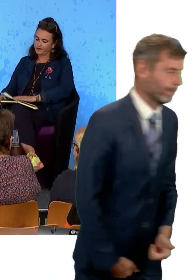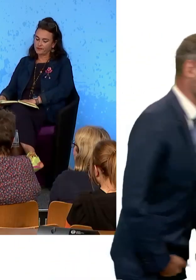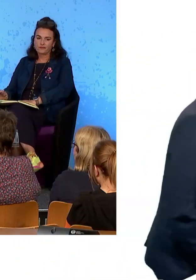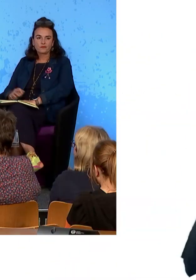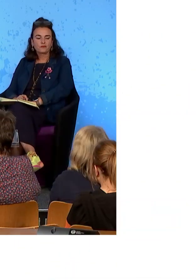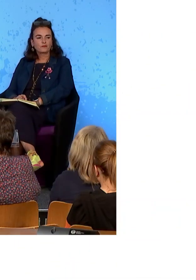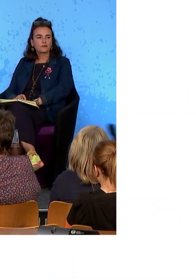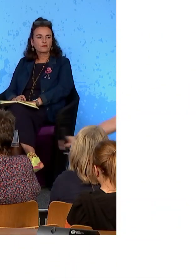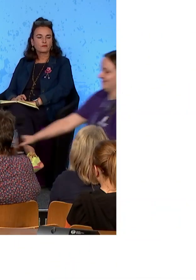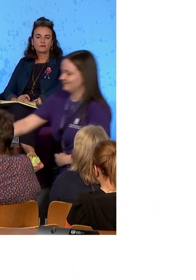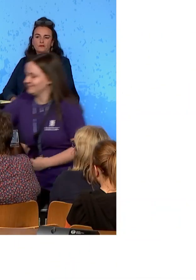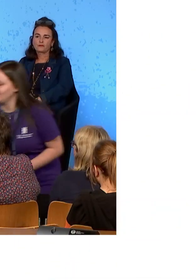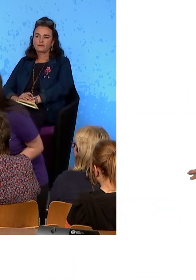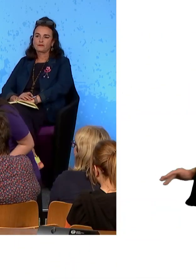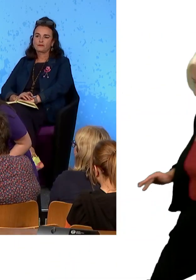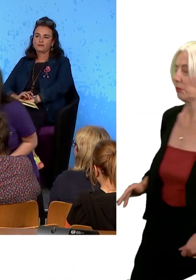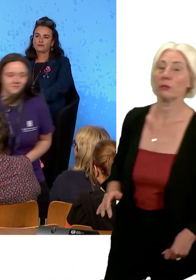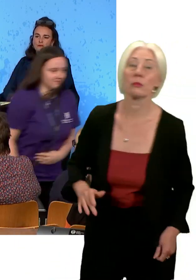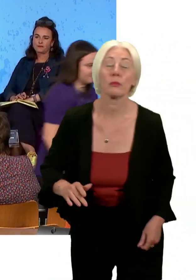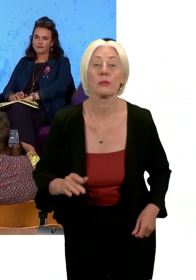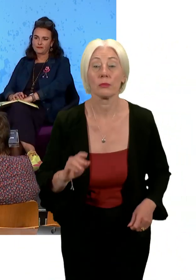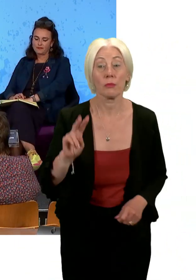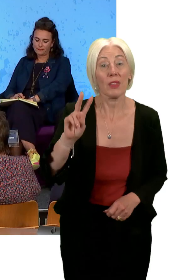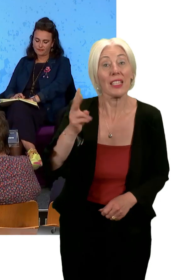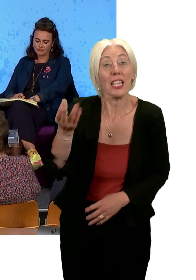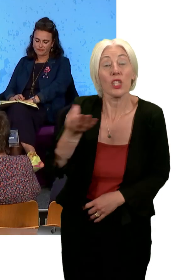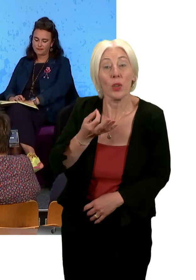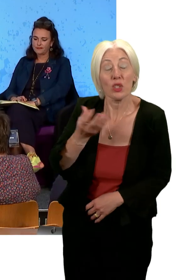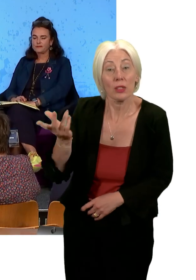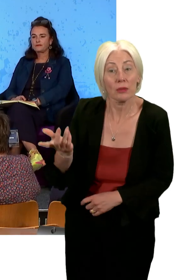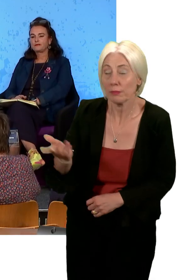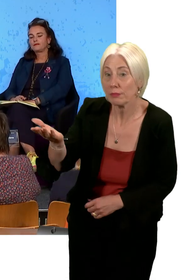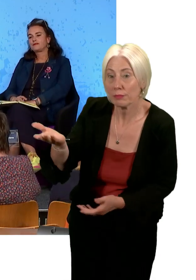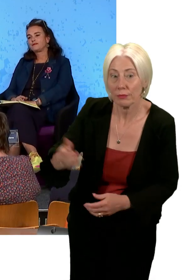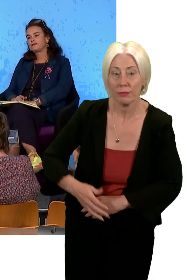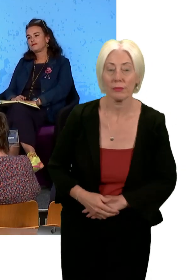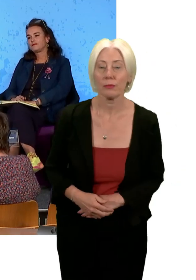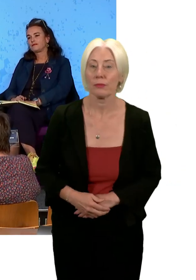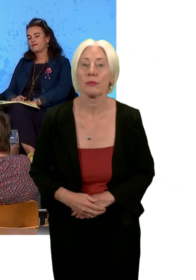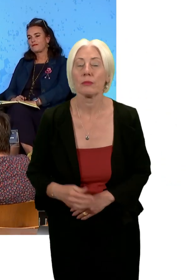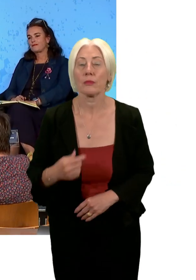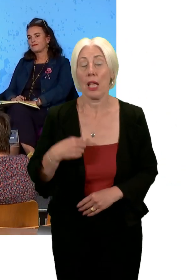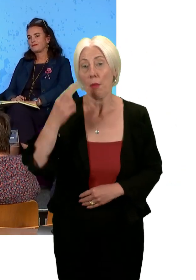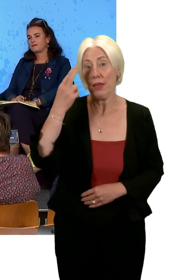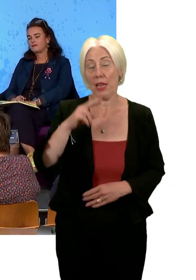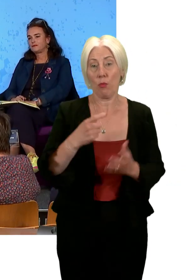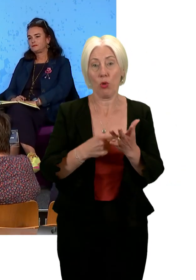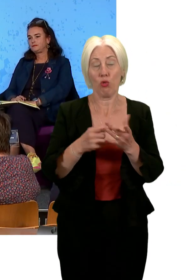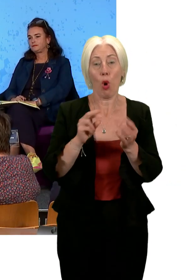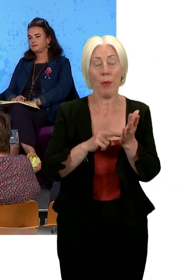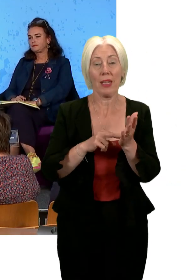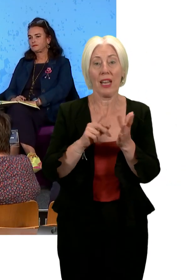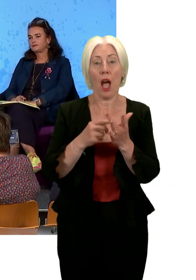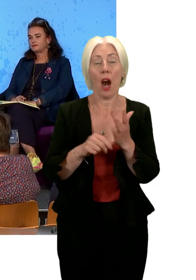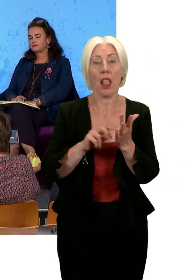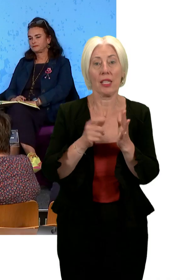front and centre in the green. Hi. My name's Robin Ireland. I'm the interim head of